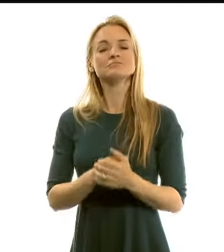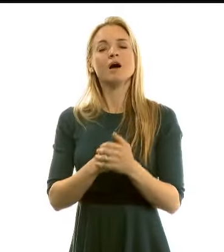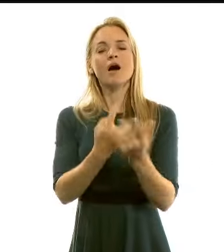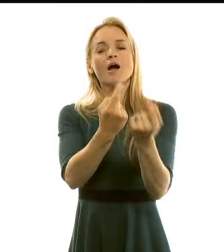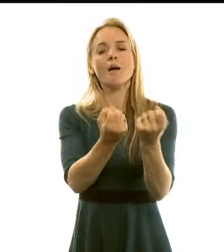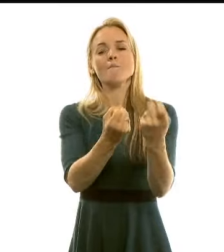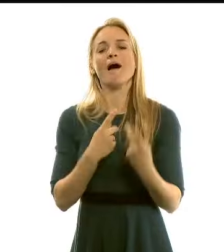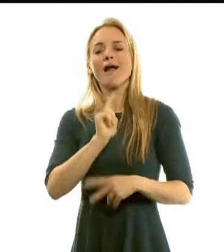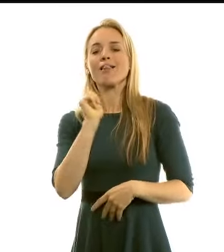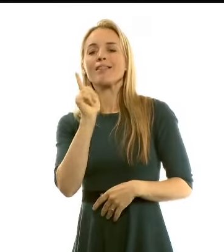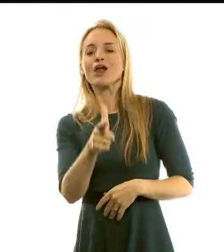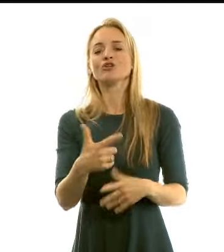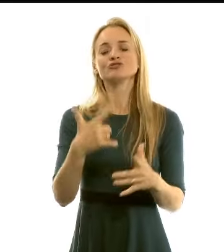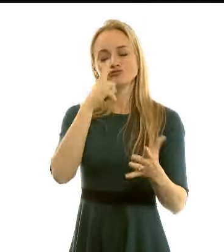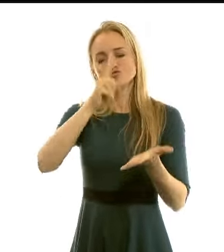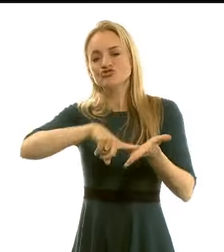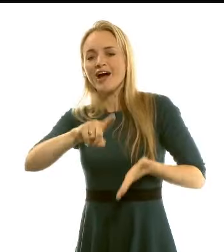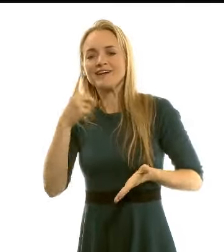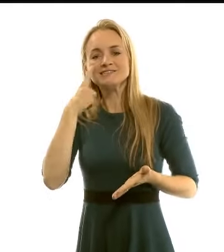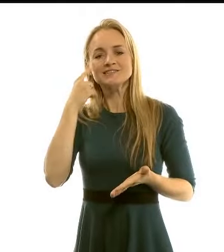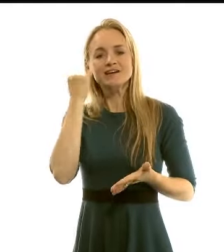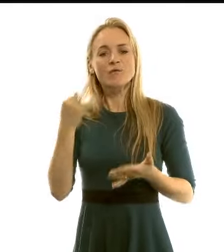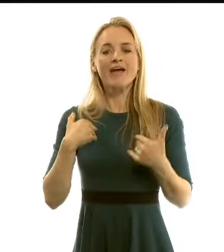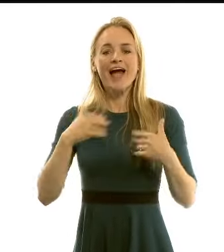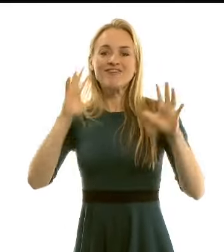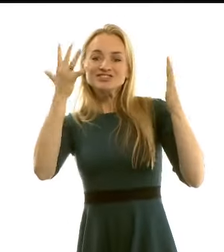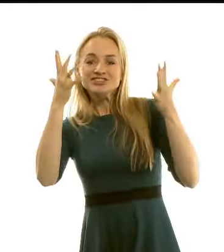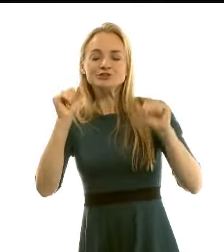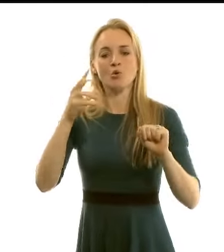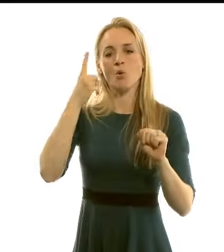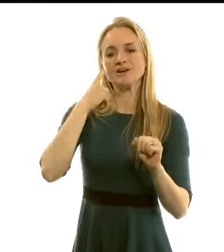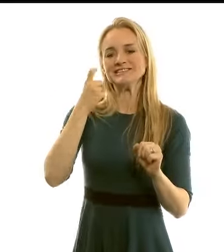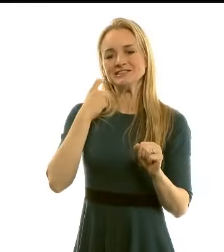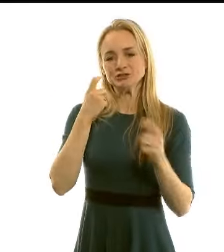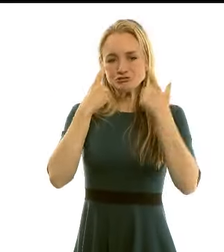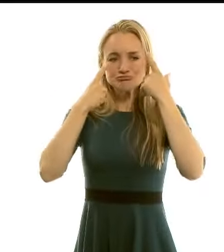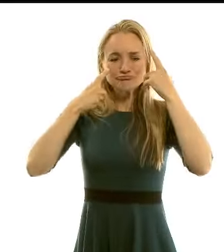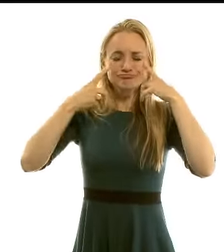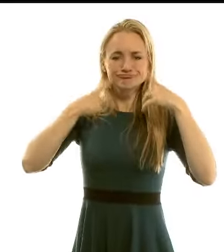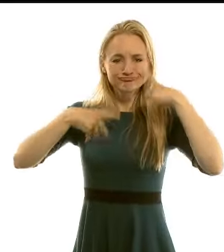disappears. Nice, Jamie. Who needs Melvin anyway? Don't know. See you soon.